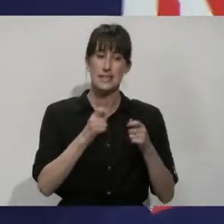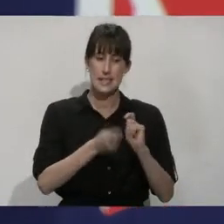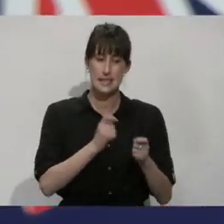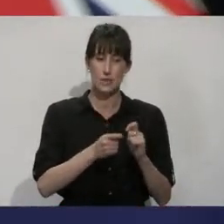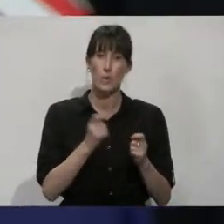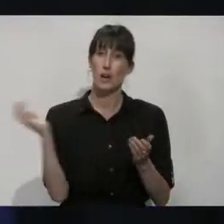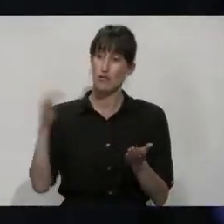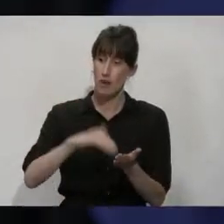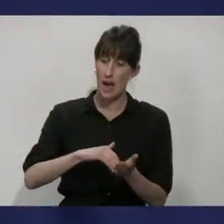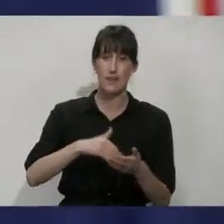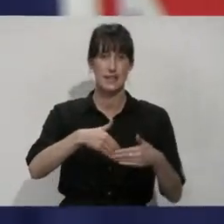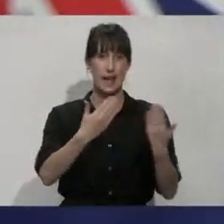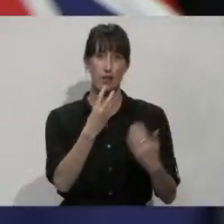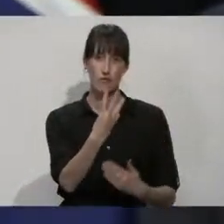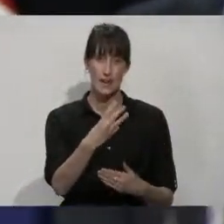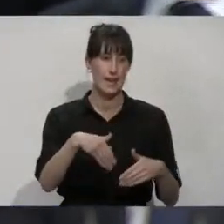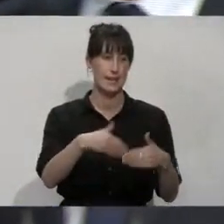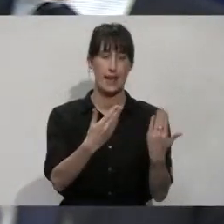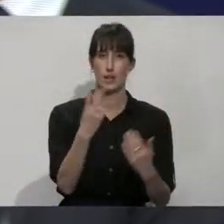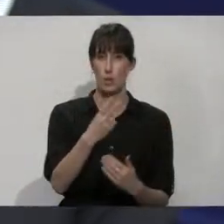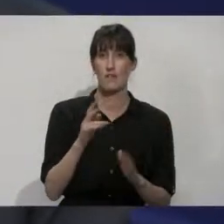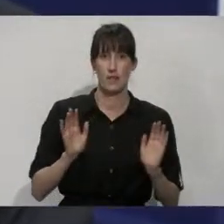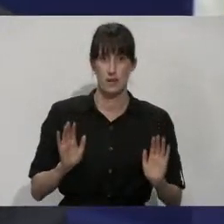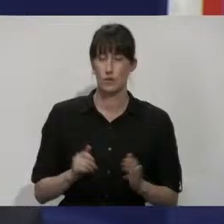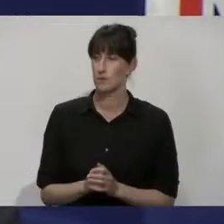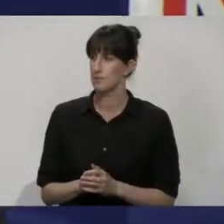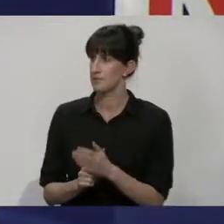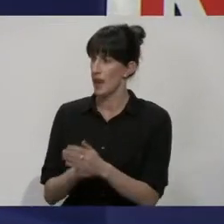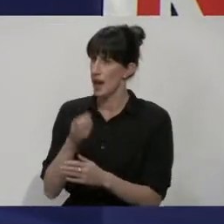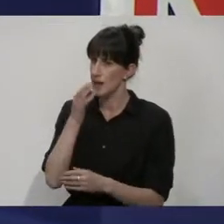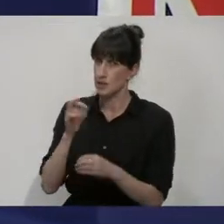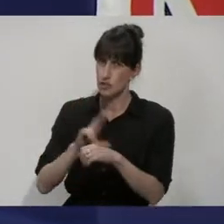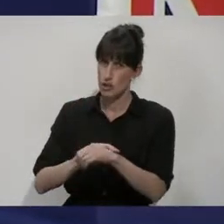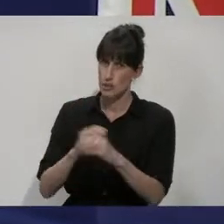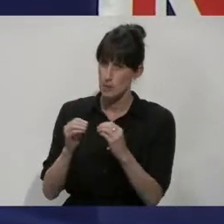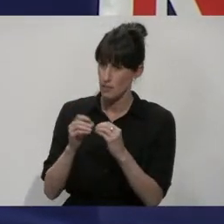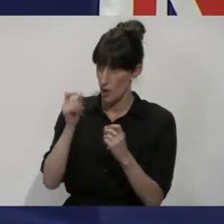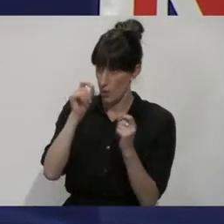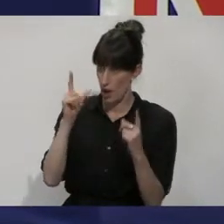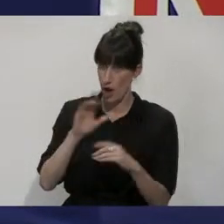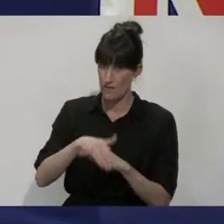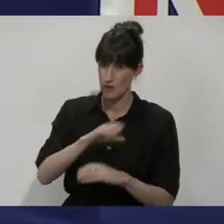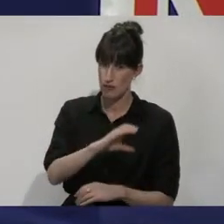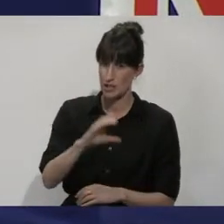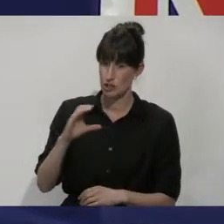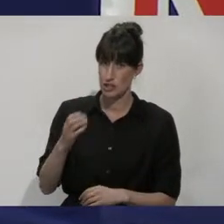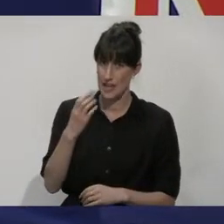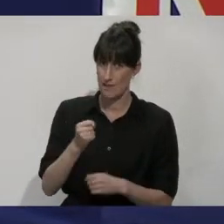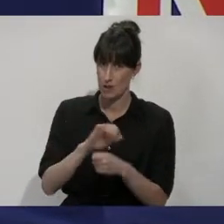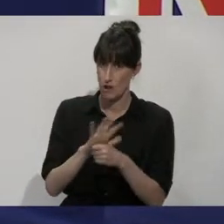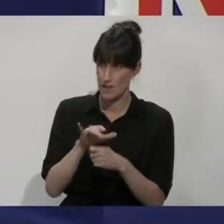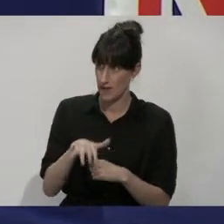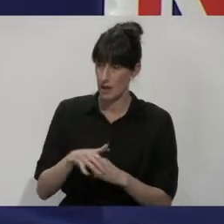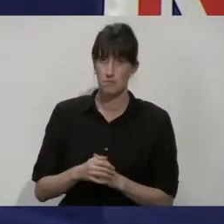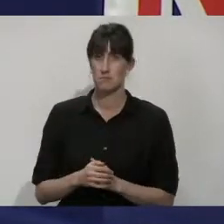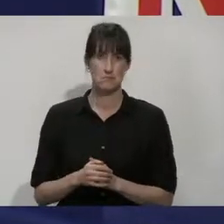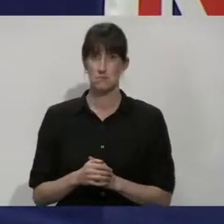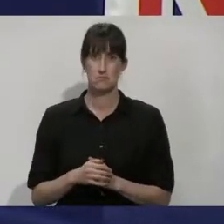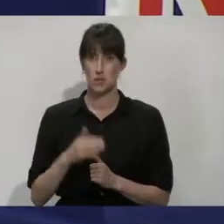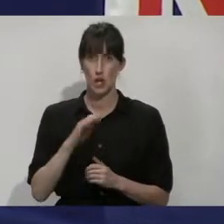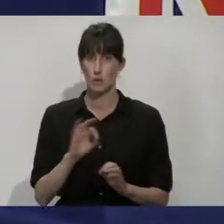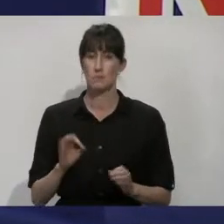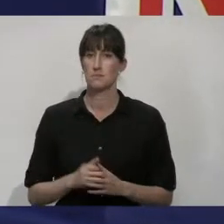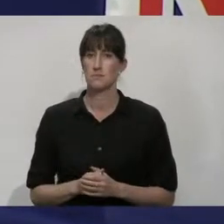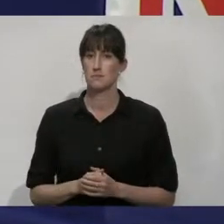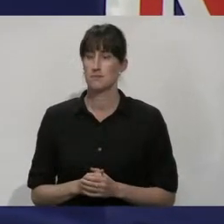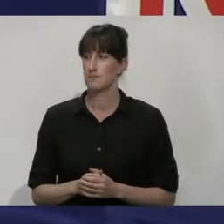the Auckland cluster who are currently in Christchurch? No, I'm not. Okay, Sam. Testing supplies, how are we looking in terms of swabs, reagents,